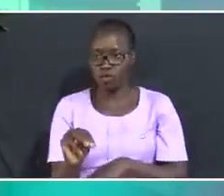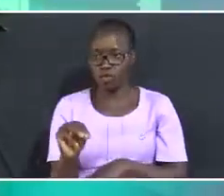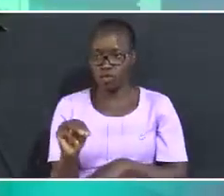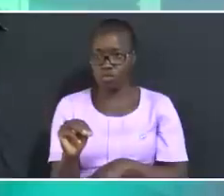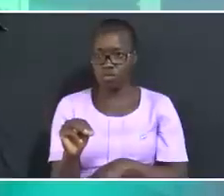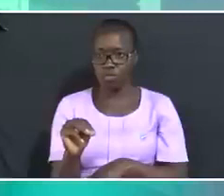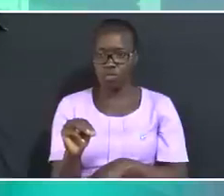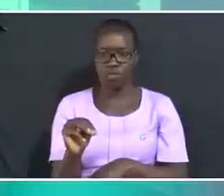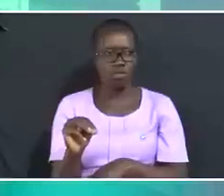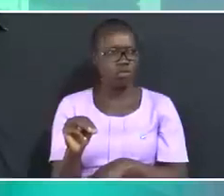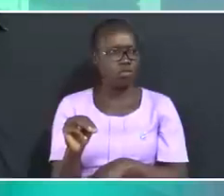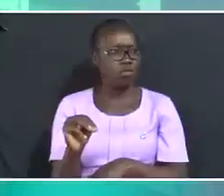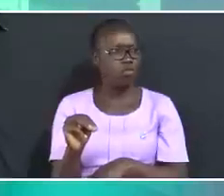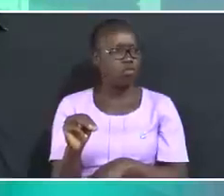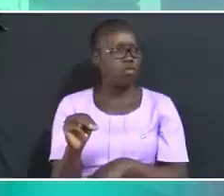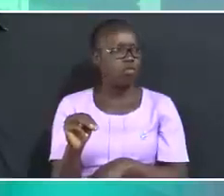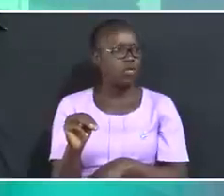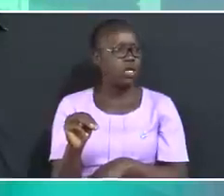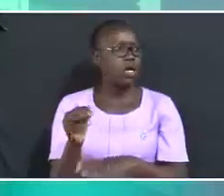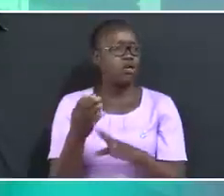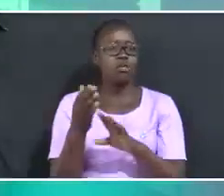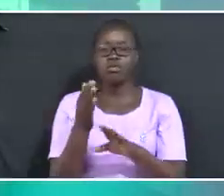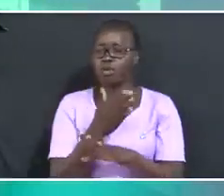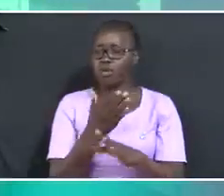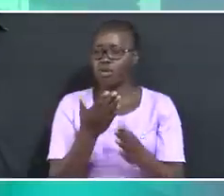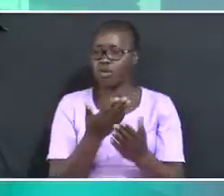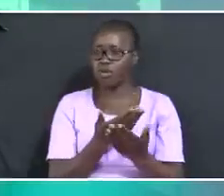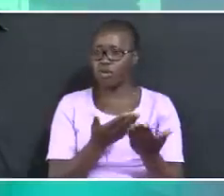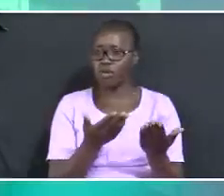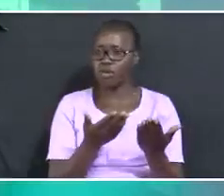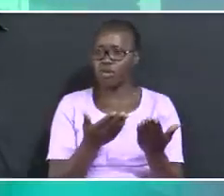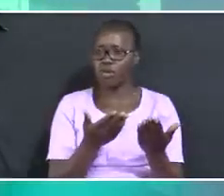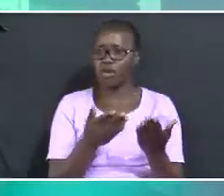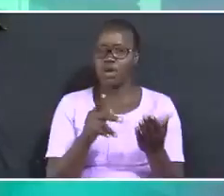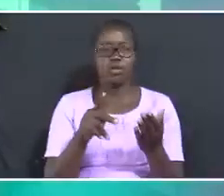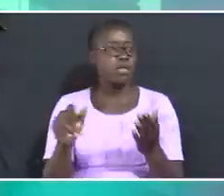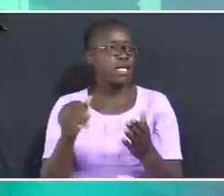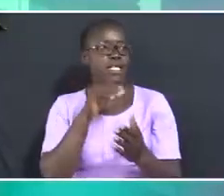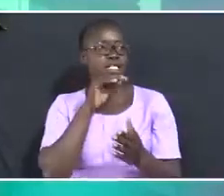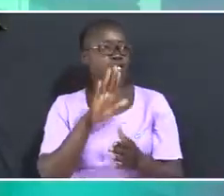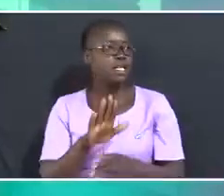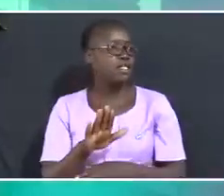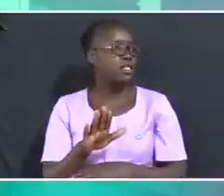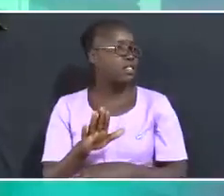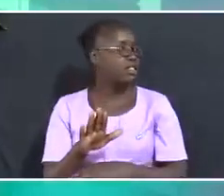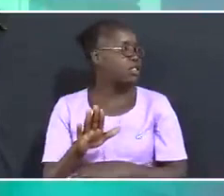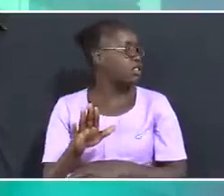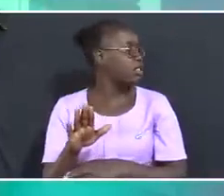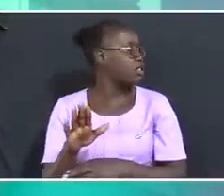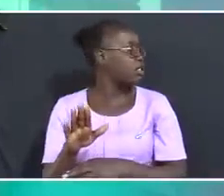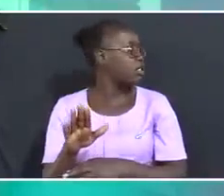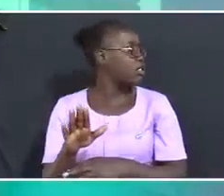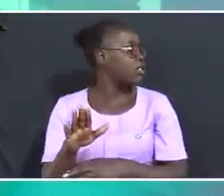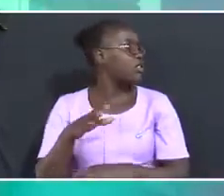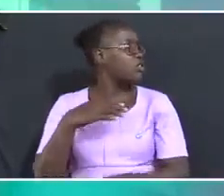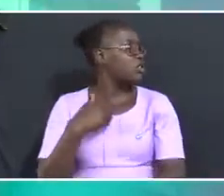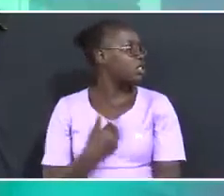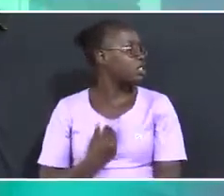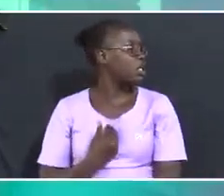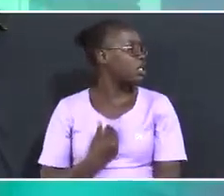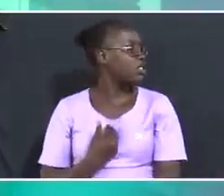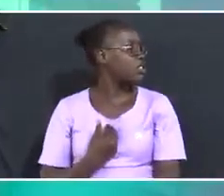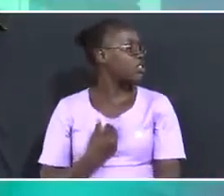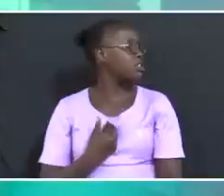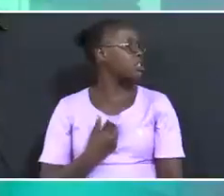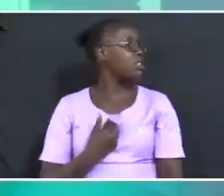who happens to be a PK, a son to the late retired